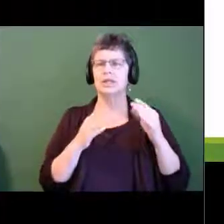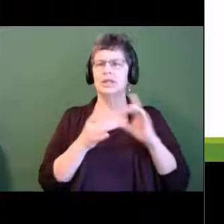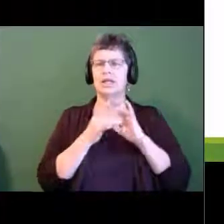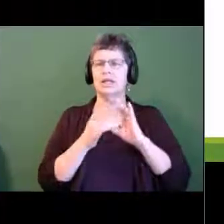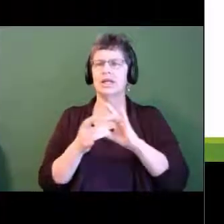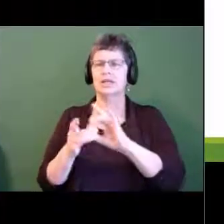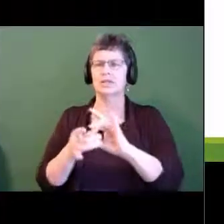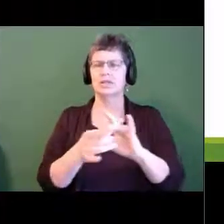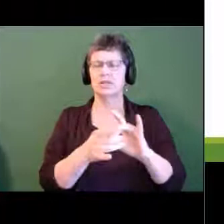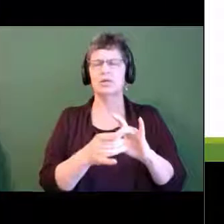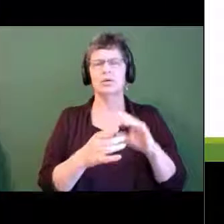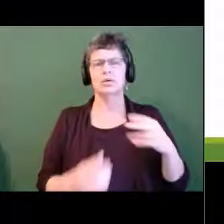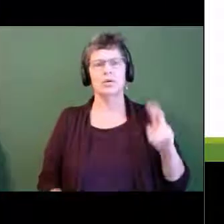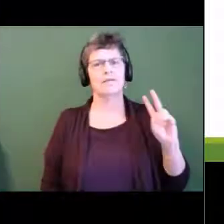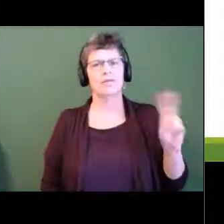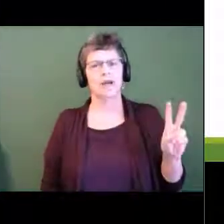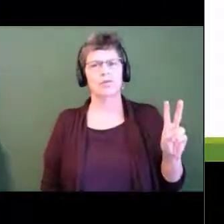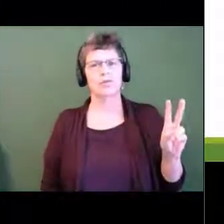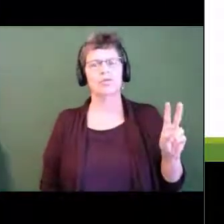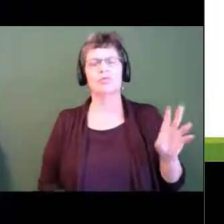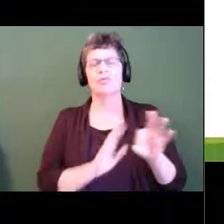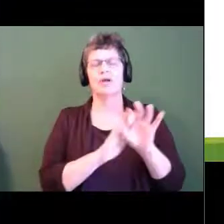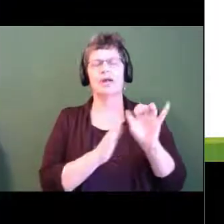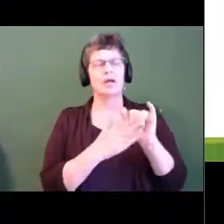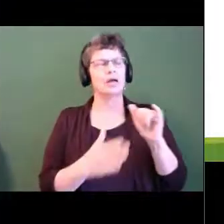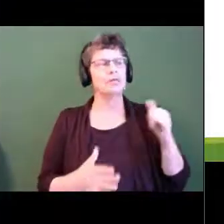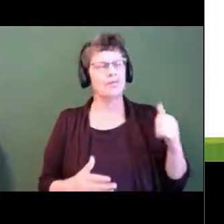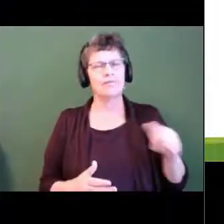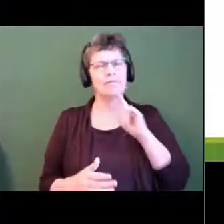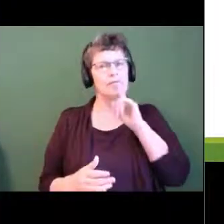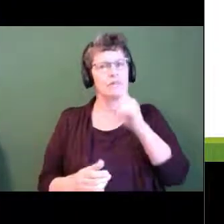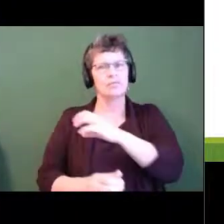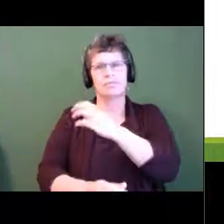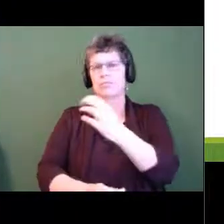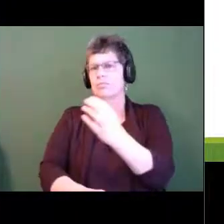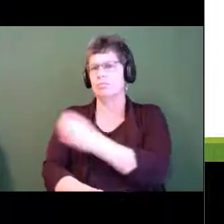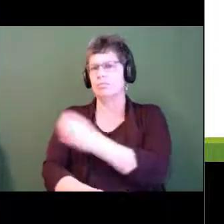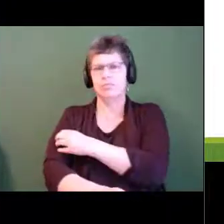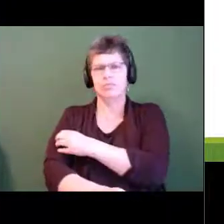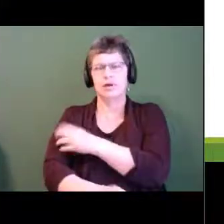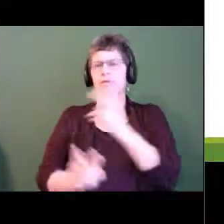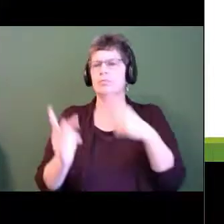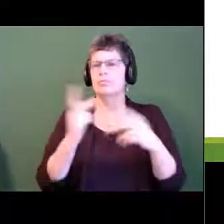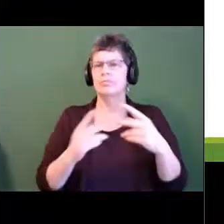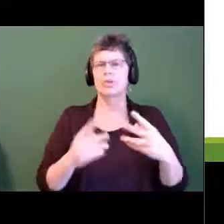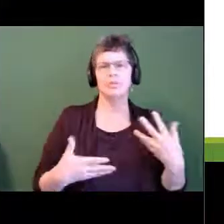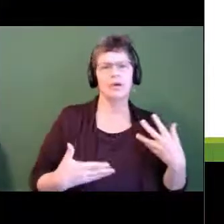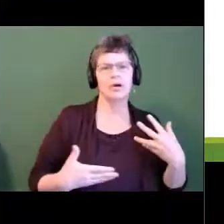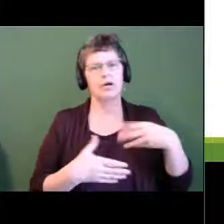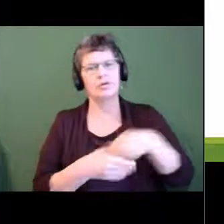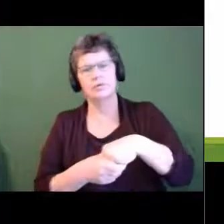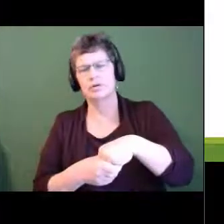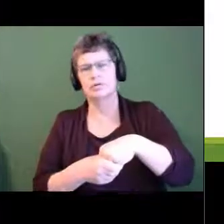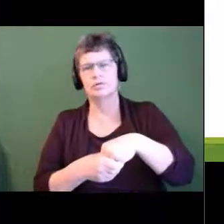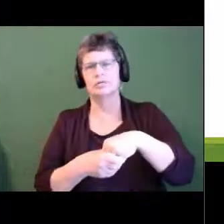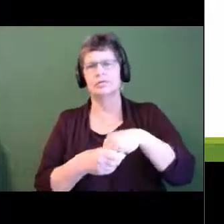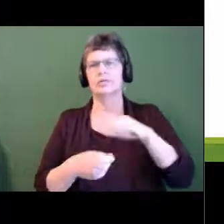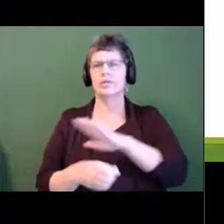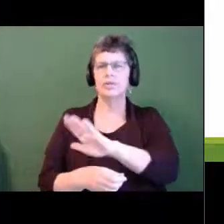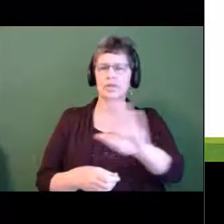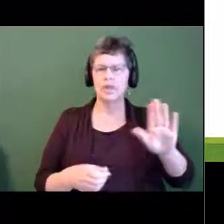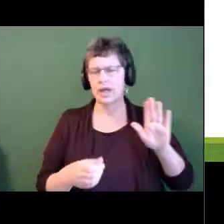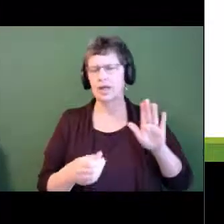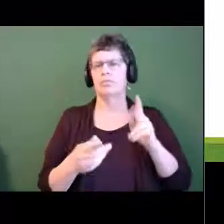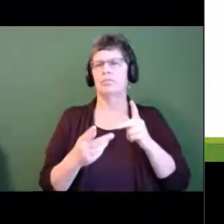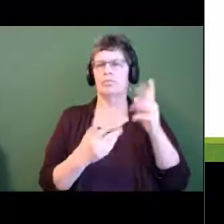to get more people into their programs and socially connected. Facilitating leadership, all the projects were senior